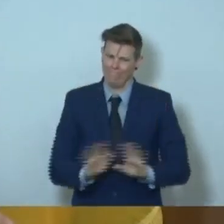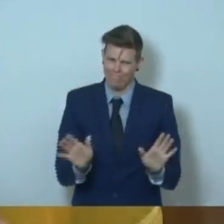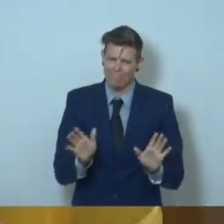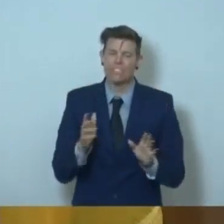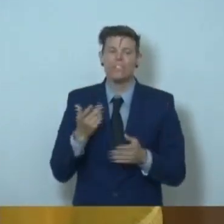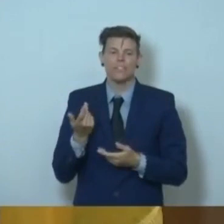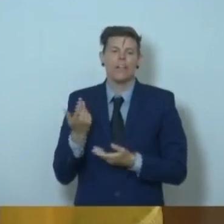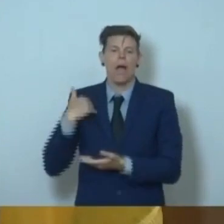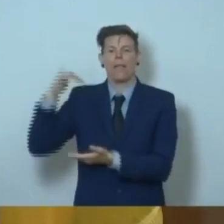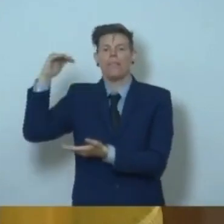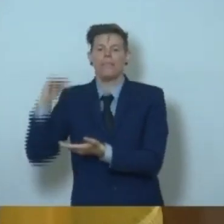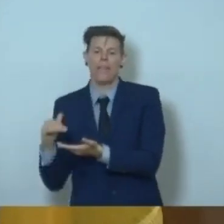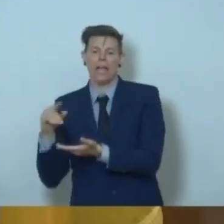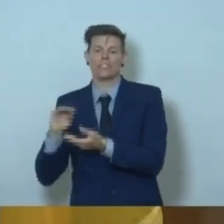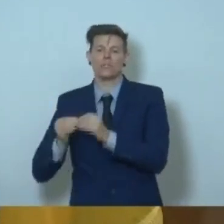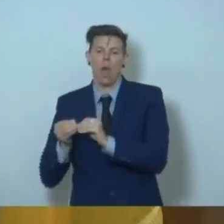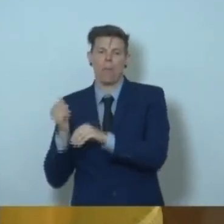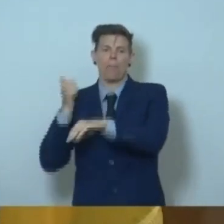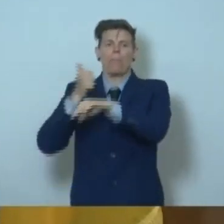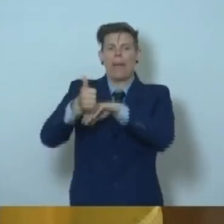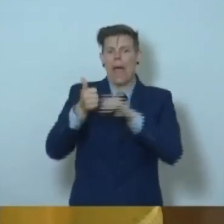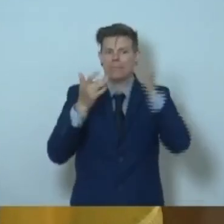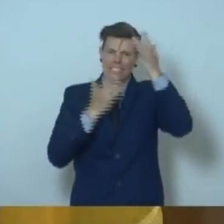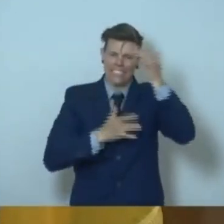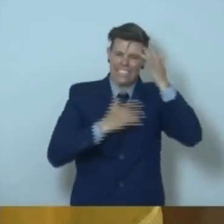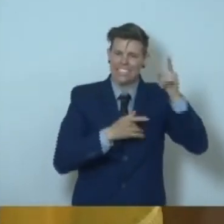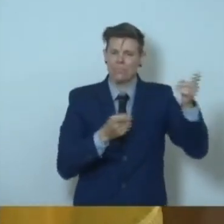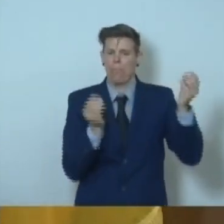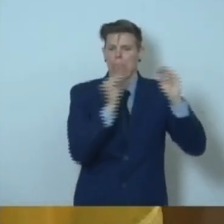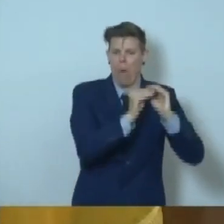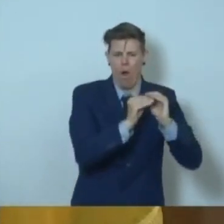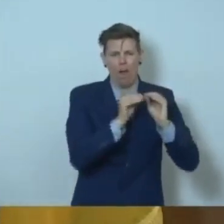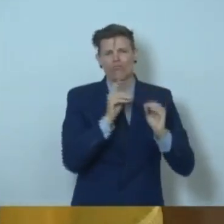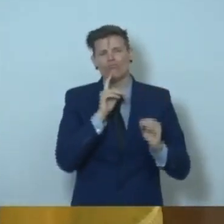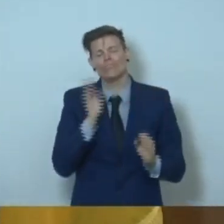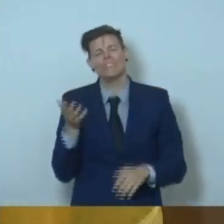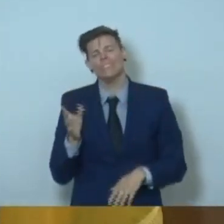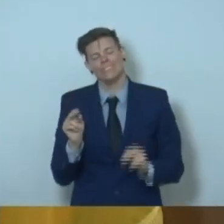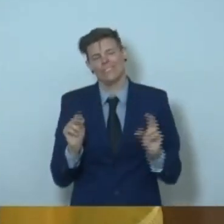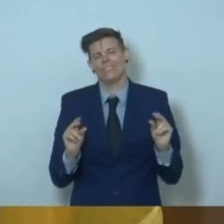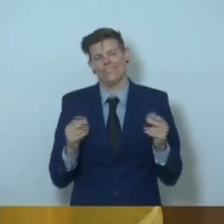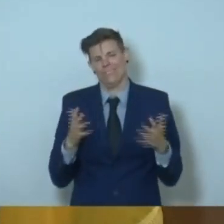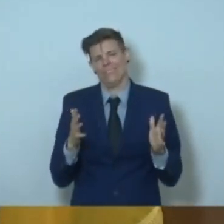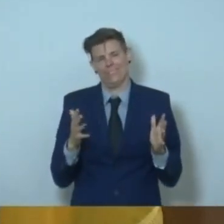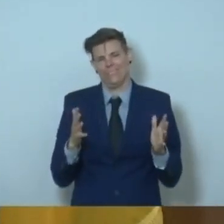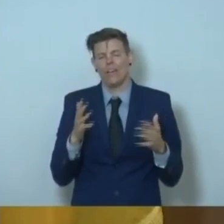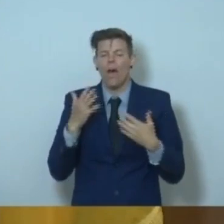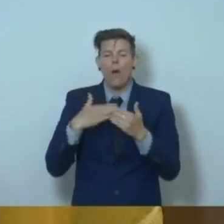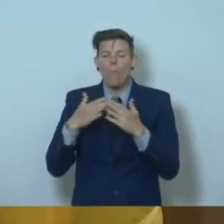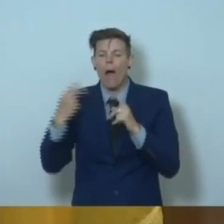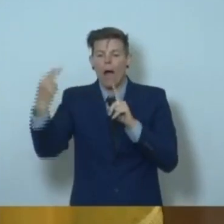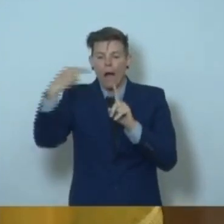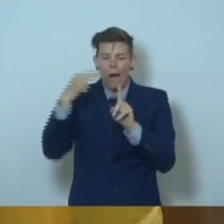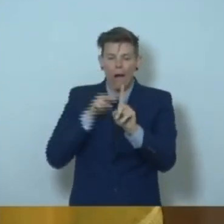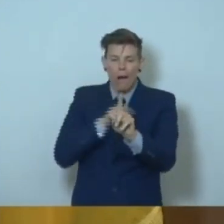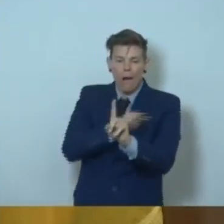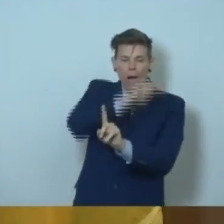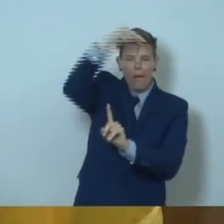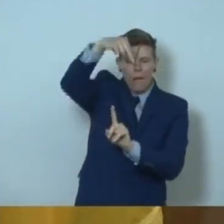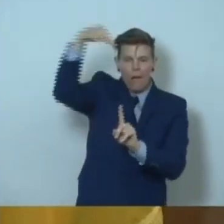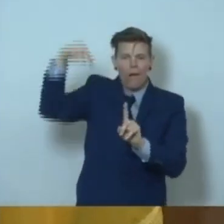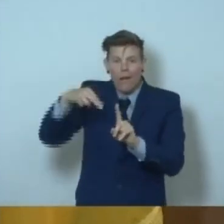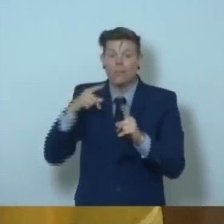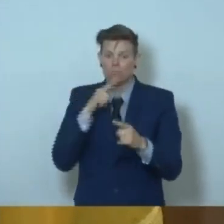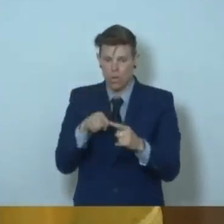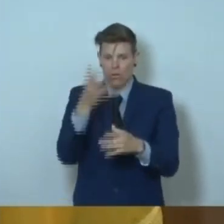pre-existing conditions versus the opposite. This is a travesty, any way we look at it, until we get a